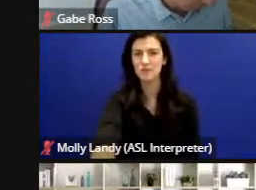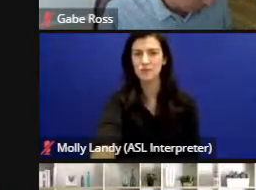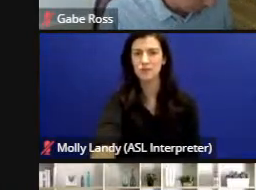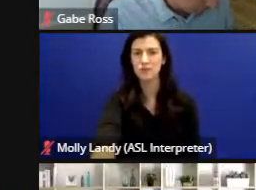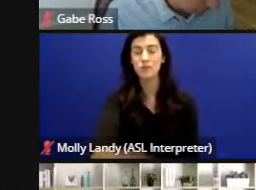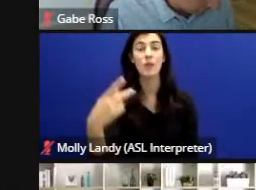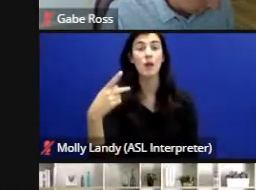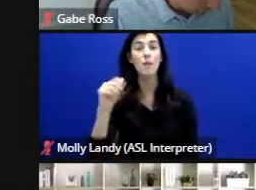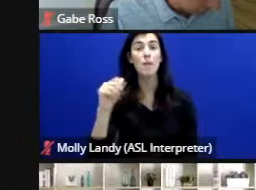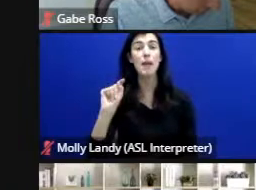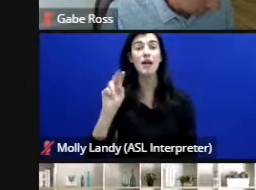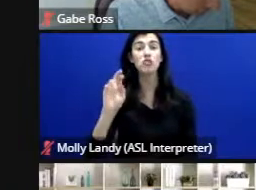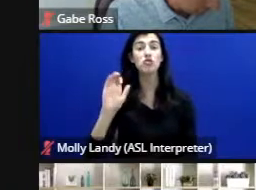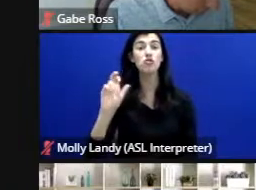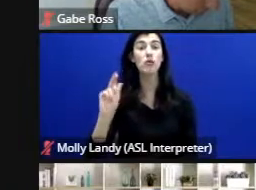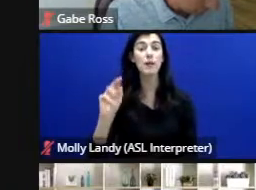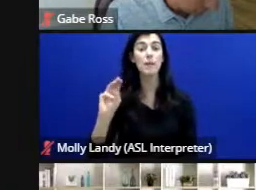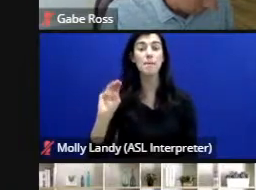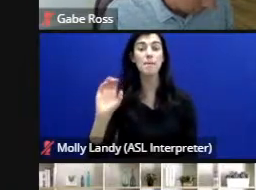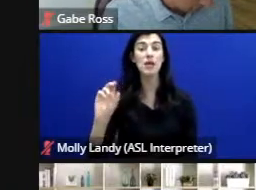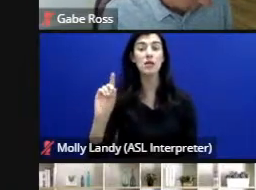Patrick McDonald.